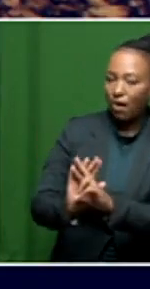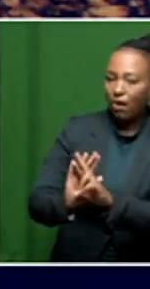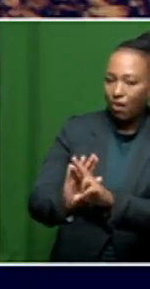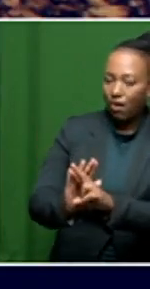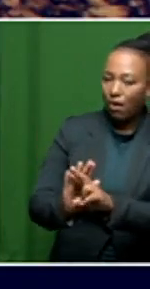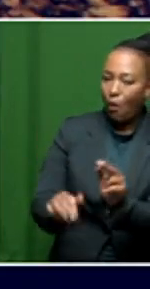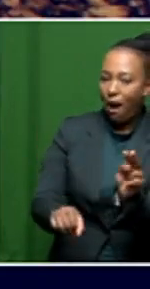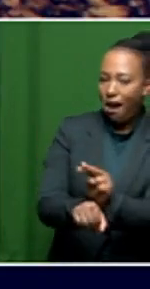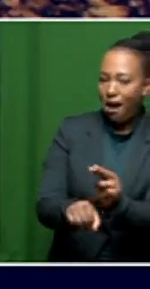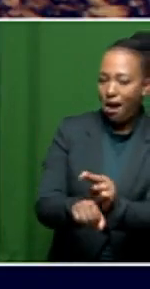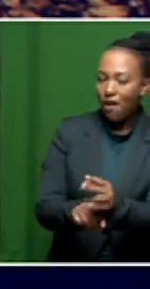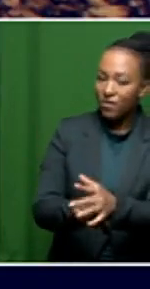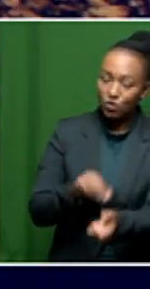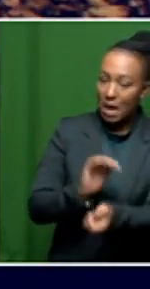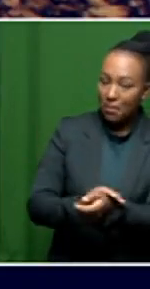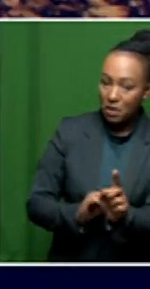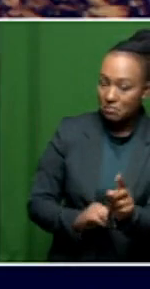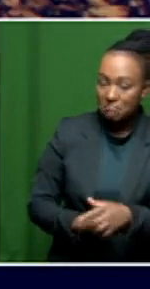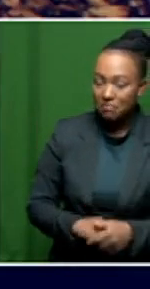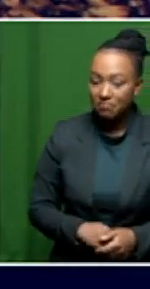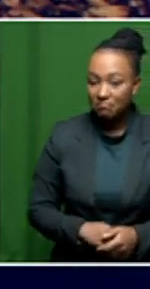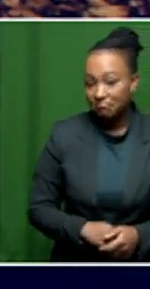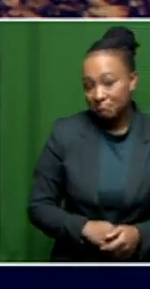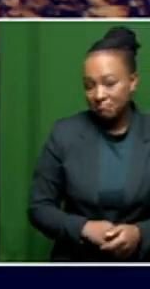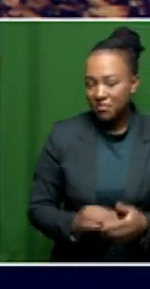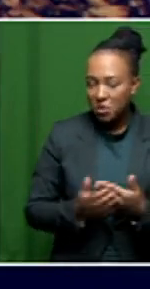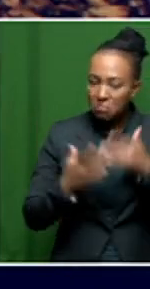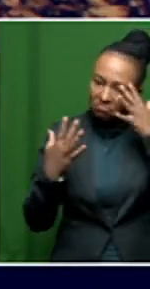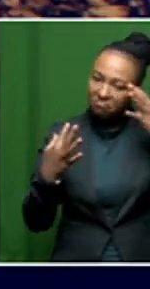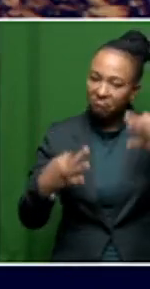delegation's oversight visit yielded there. So you can make up your own mind on that one.